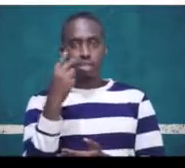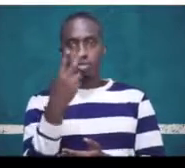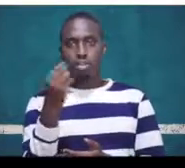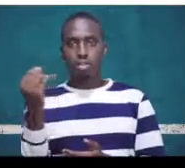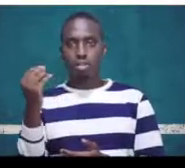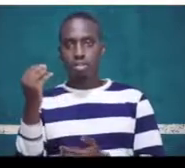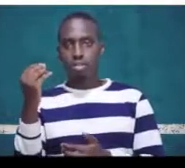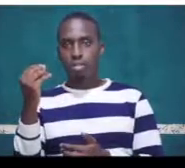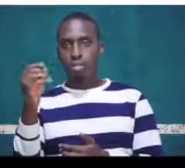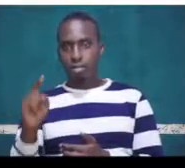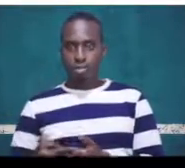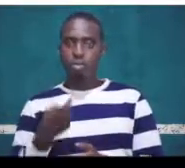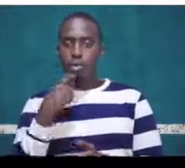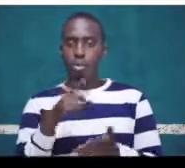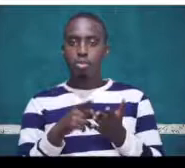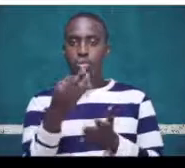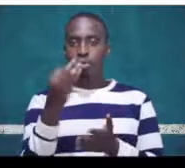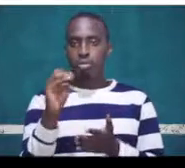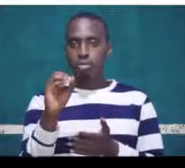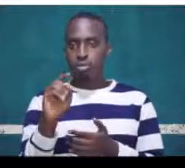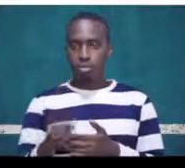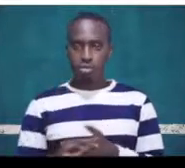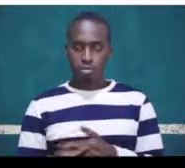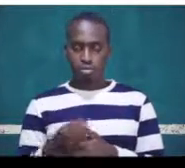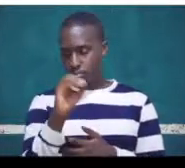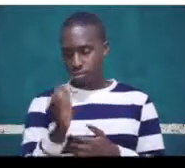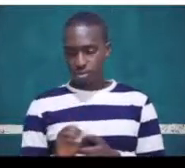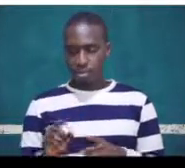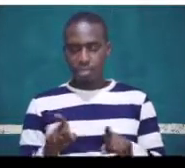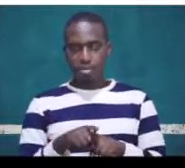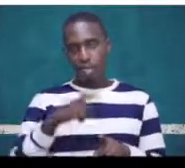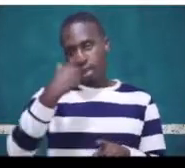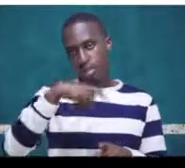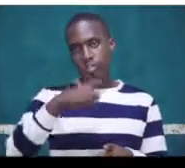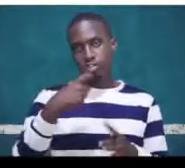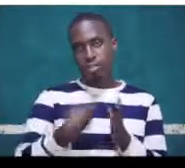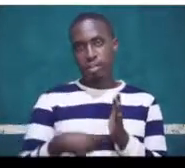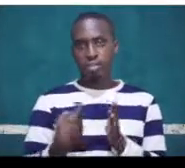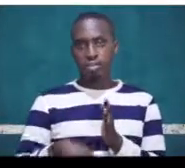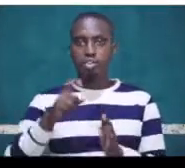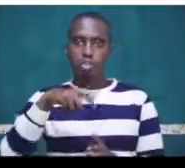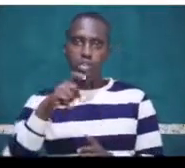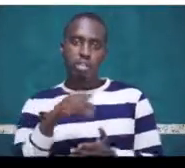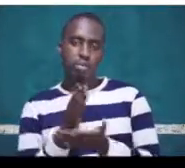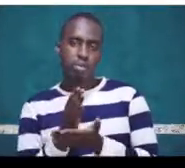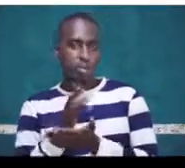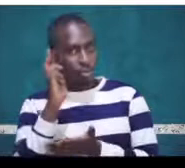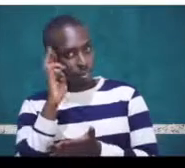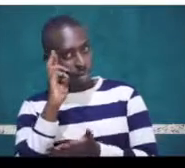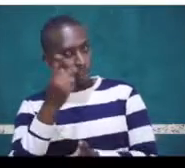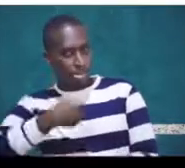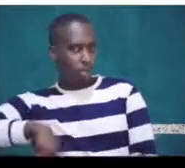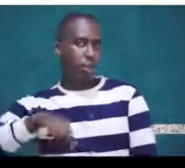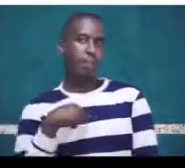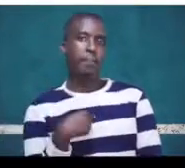1,200,000, you need to pay 30%. You see, there are some what we call individual taxes you need. And actually, you remember we are